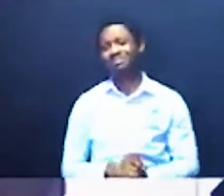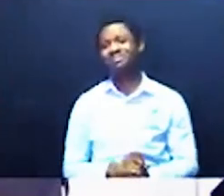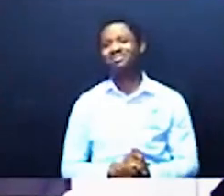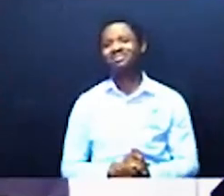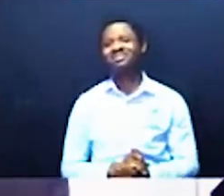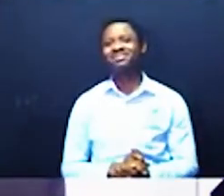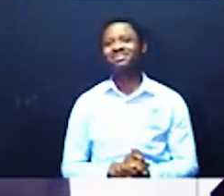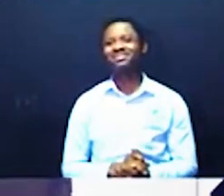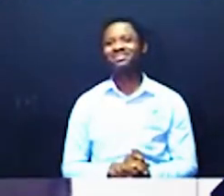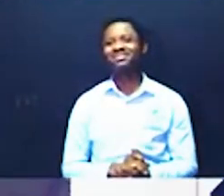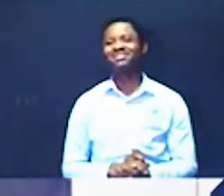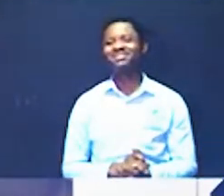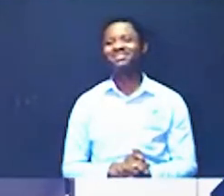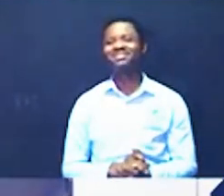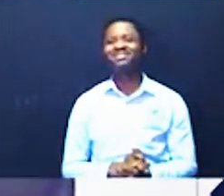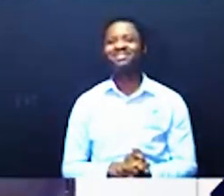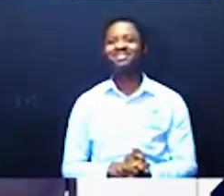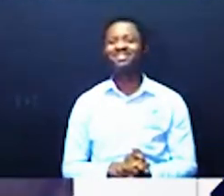loved it.